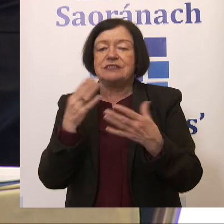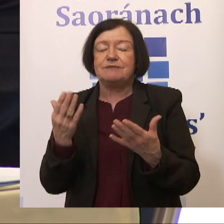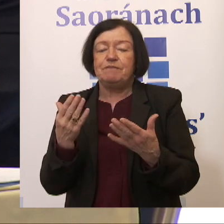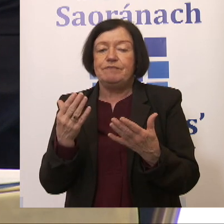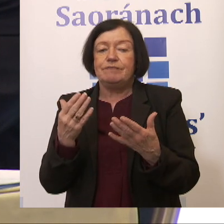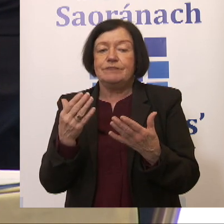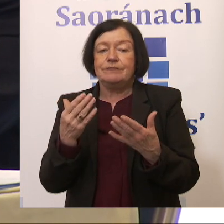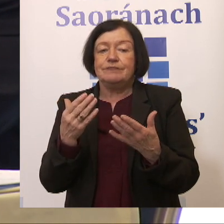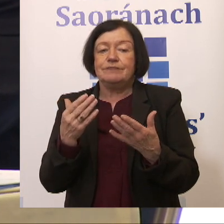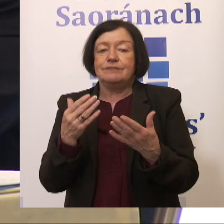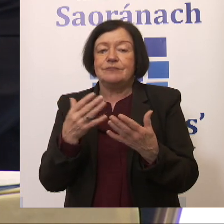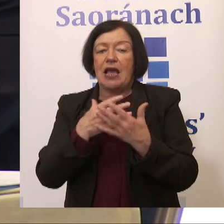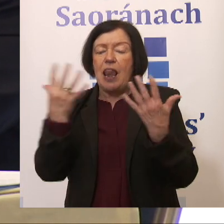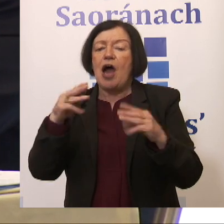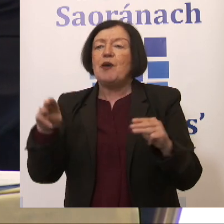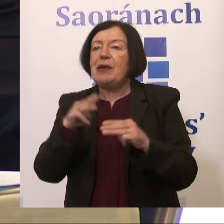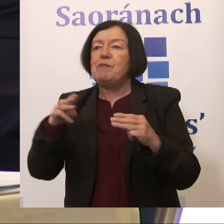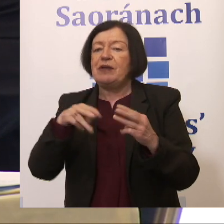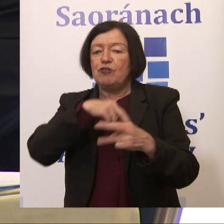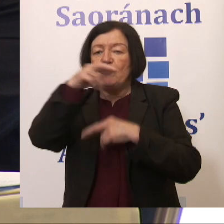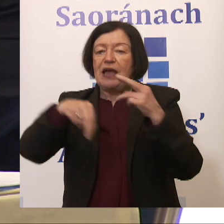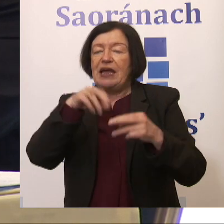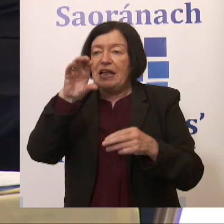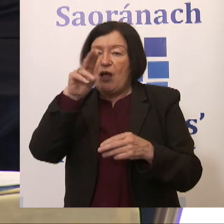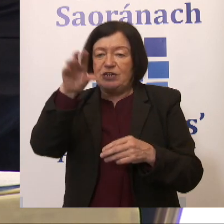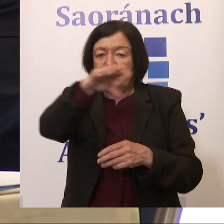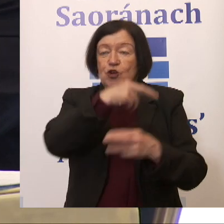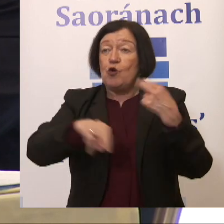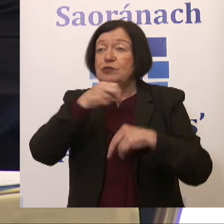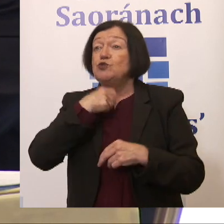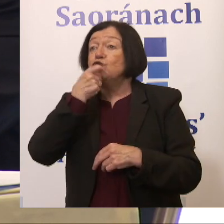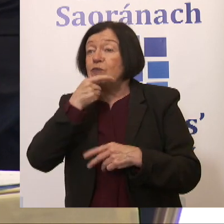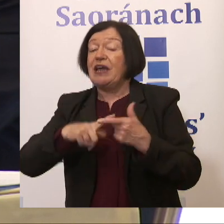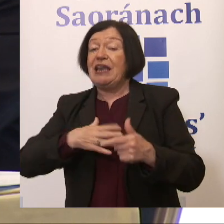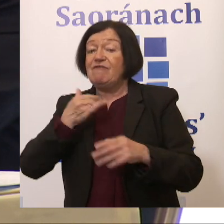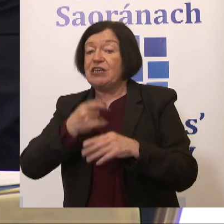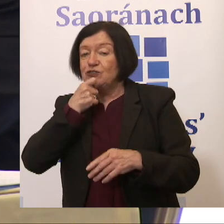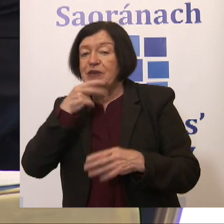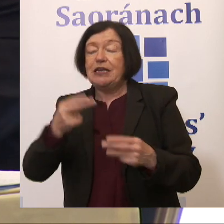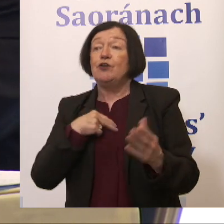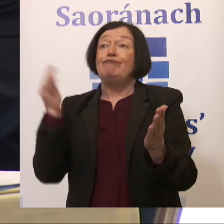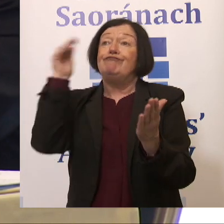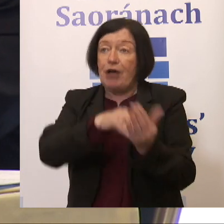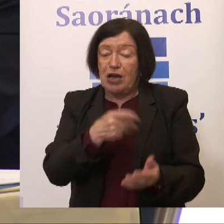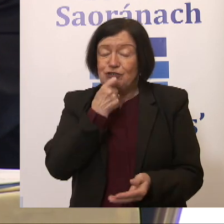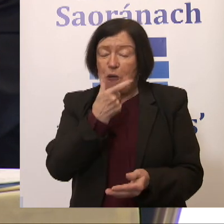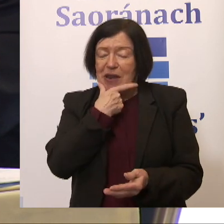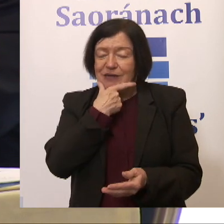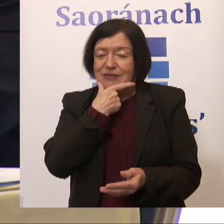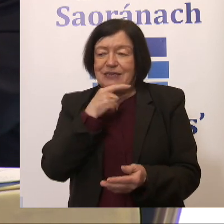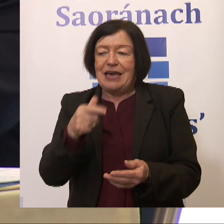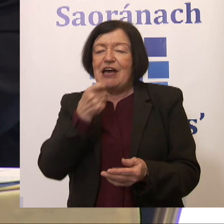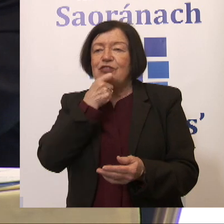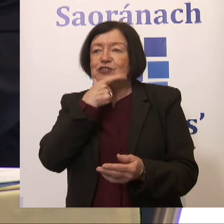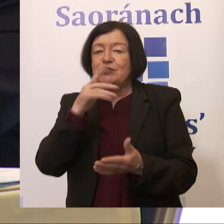suppose, a lot of the people in surrounding counties now come to Dublin and earn their living in Dublin and need to get to Dublin, and that Dublin